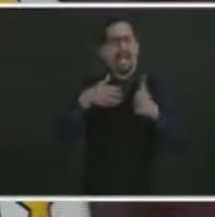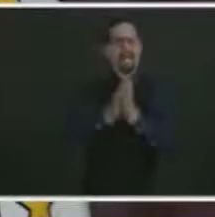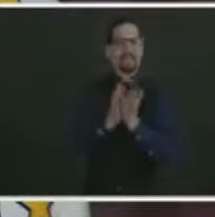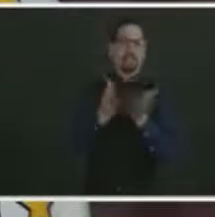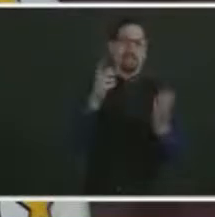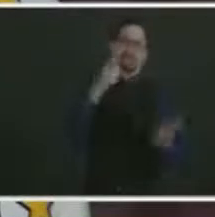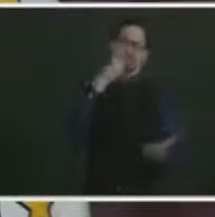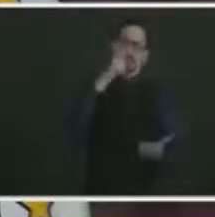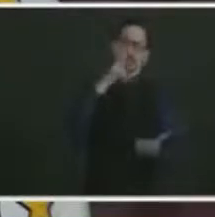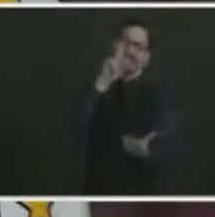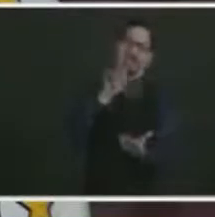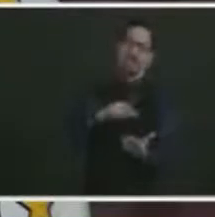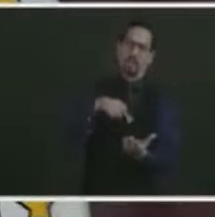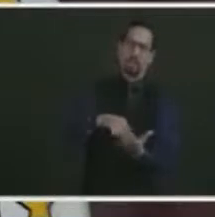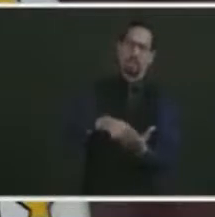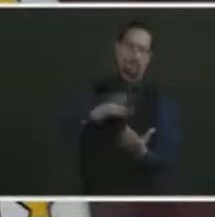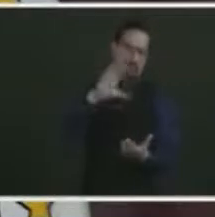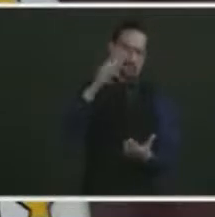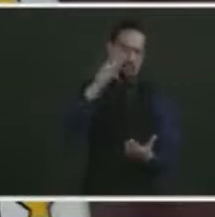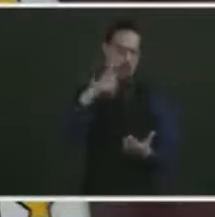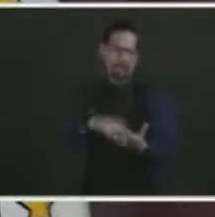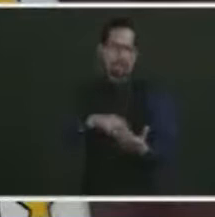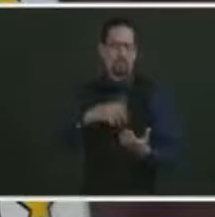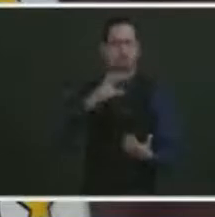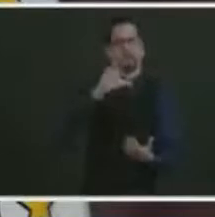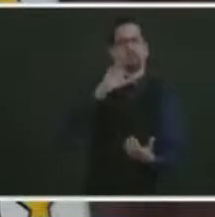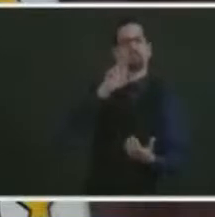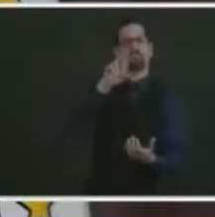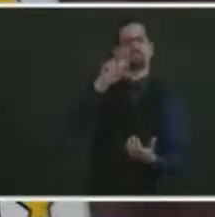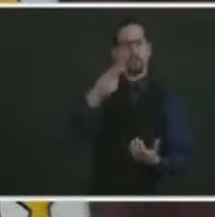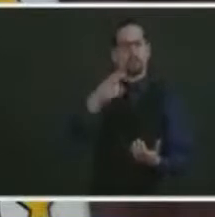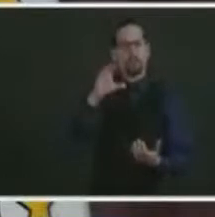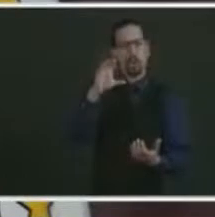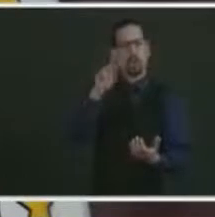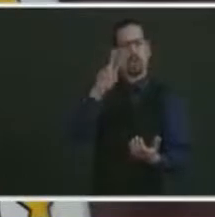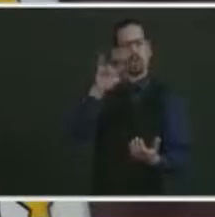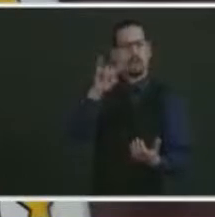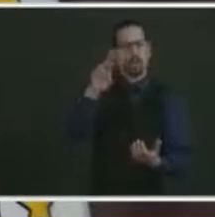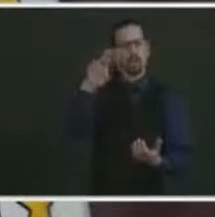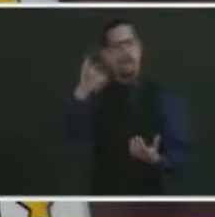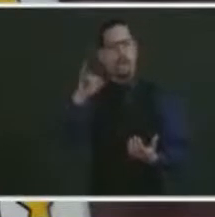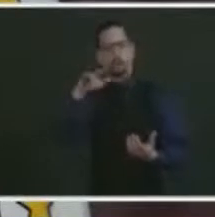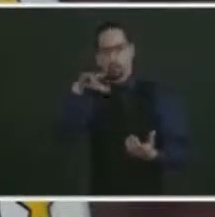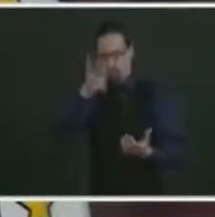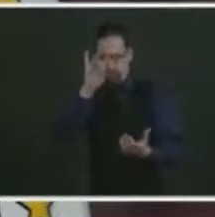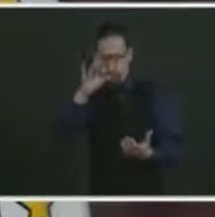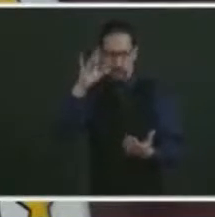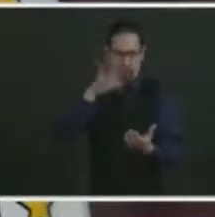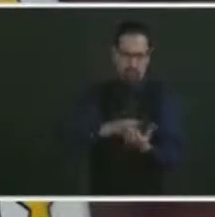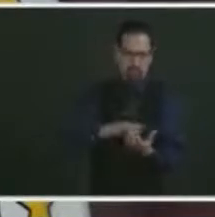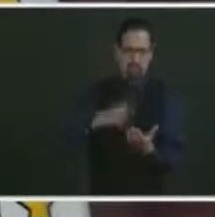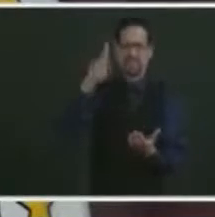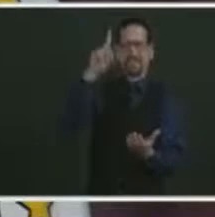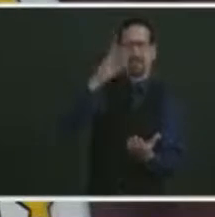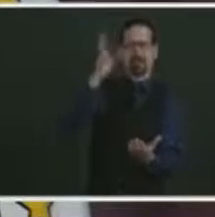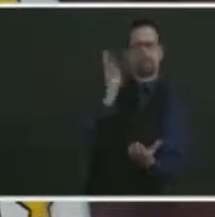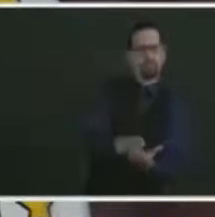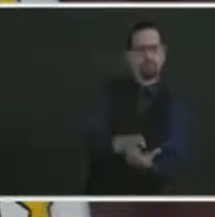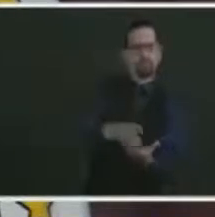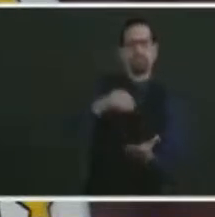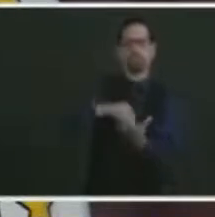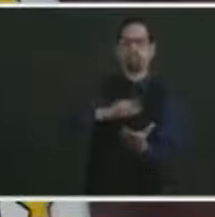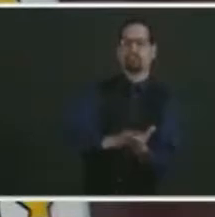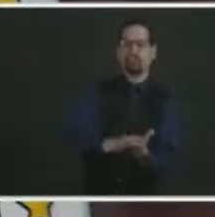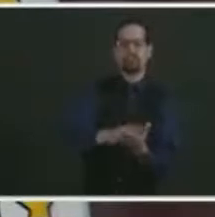and also maintain your contact tracing notebook. I think if I explain it and it makes sense to